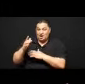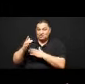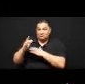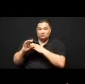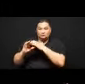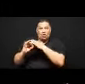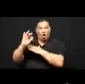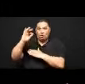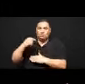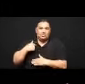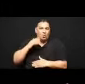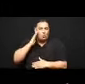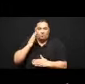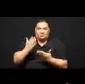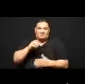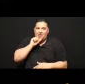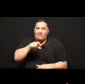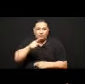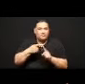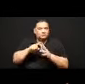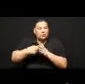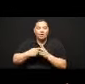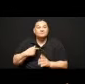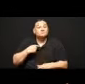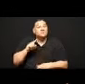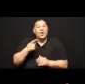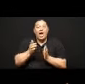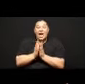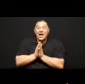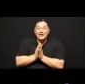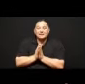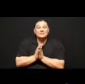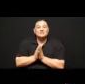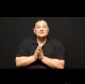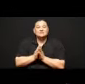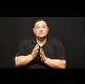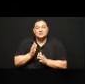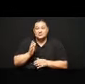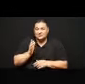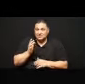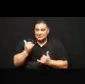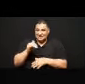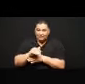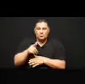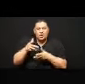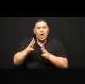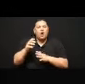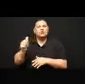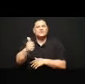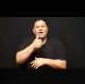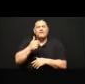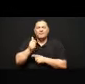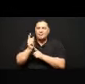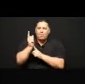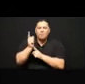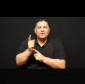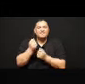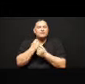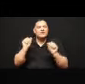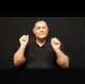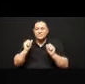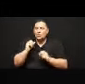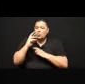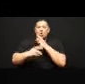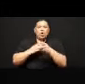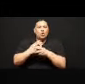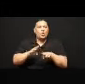loved you from the start. All I ask is that you see me, that you allow yourself a moment of freedom, where the world